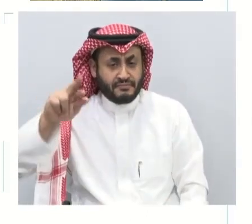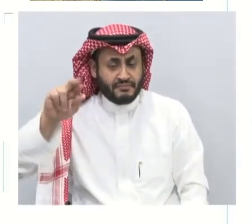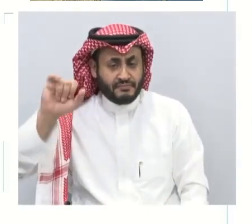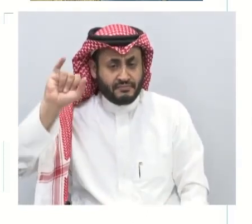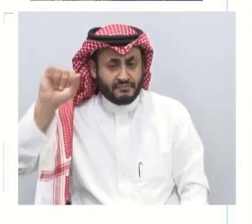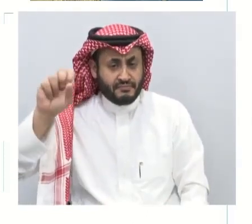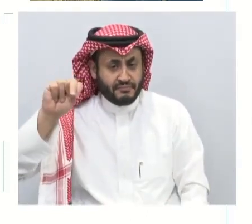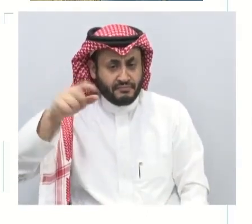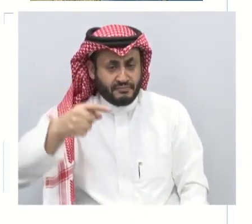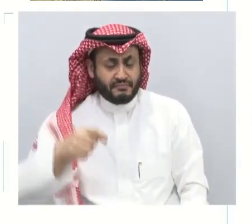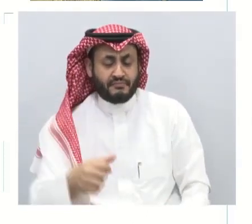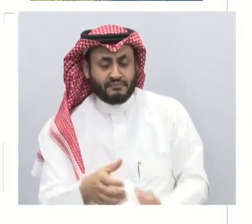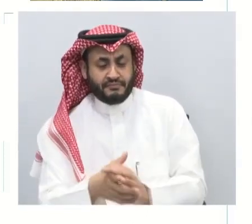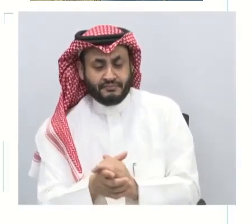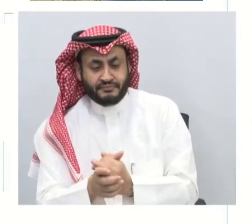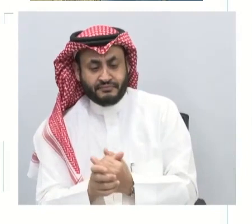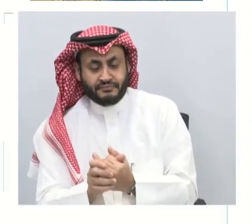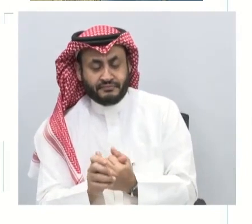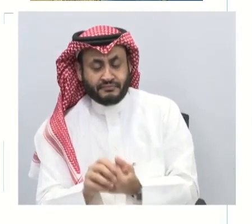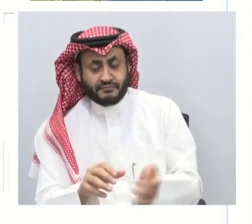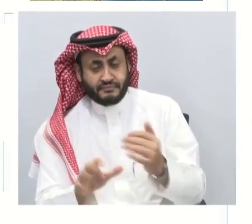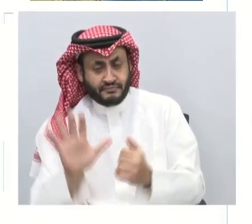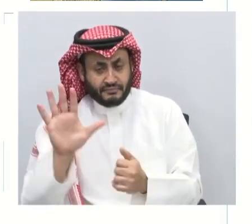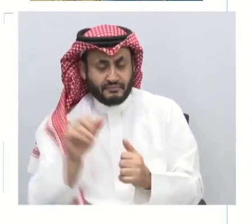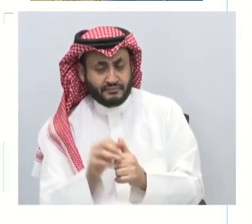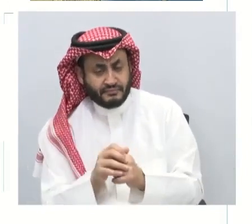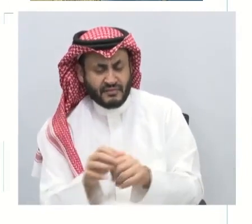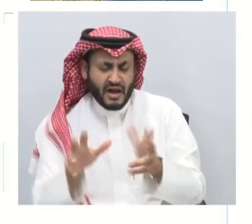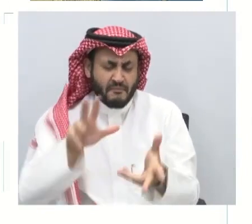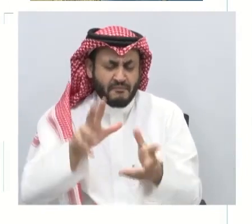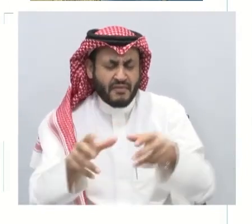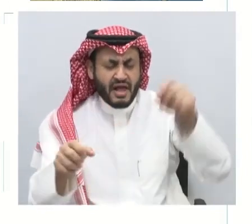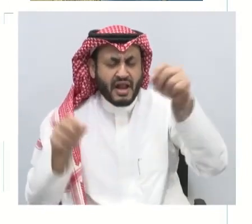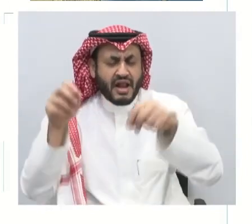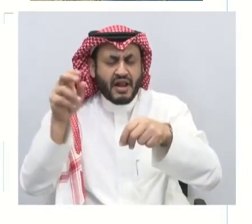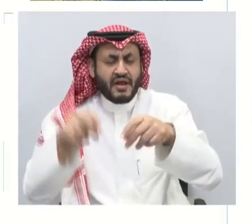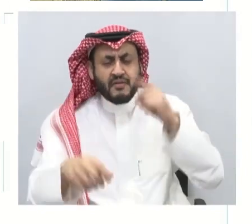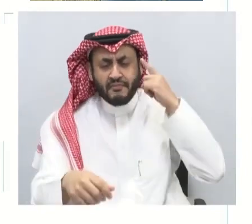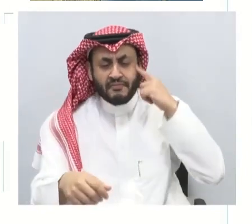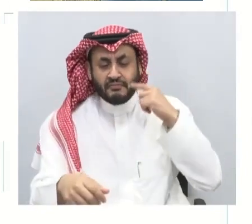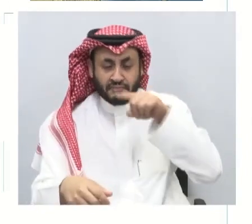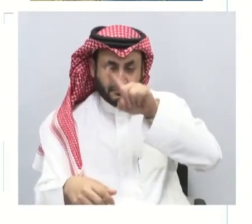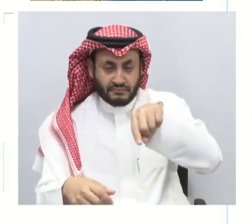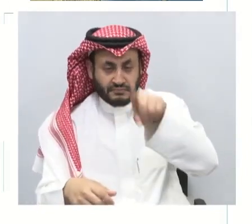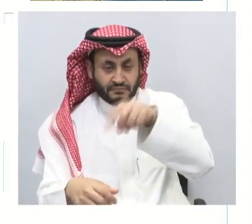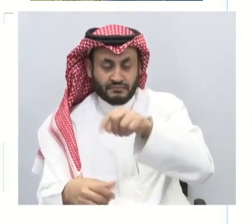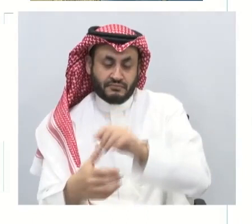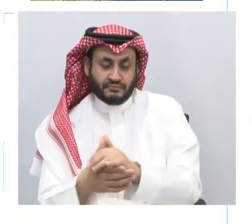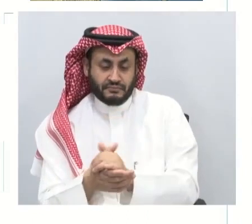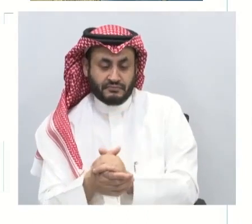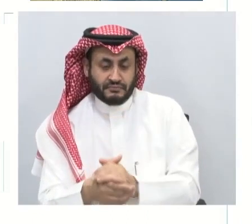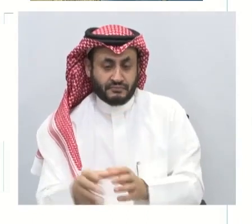in the place which was not mentioned. Number five, it will probably snow on Saturday. No, it will not. Number